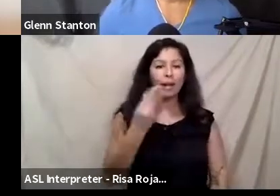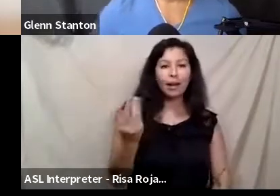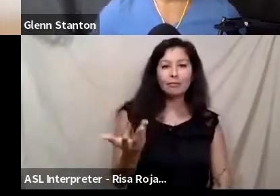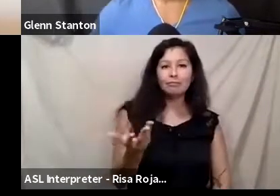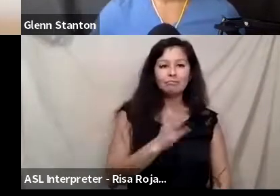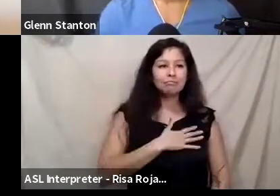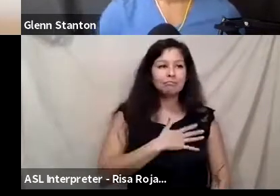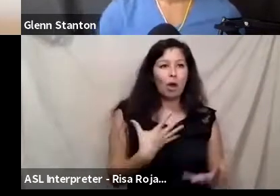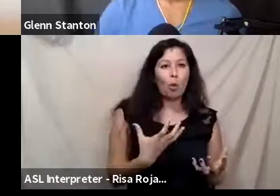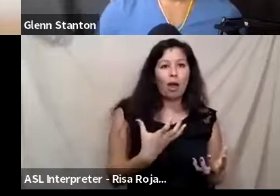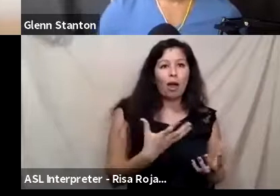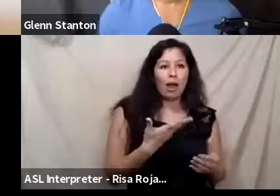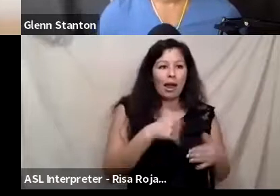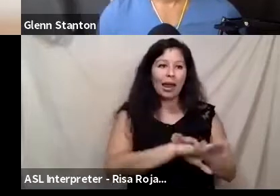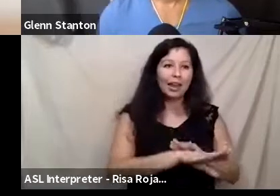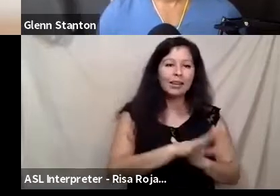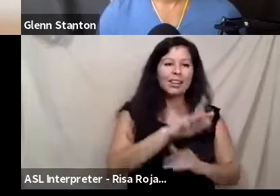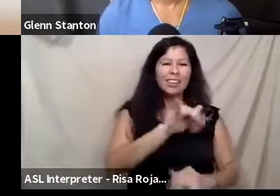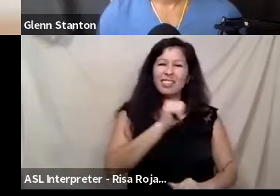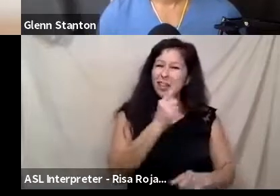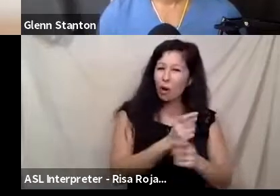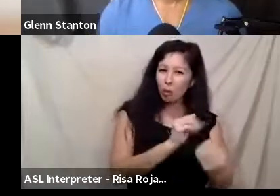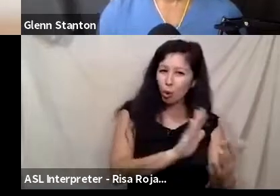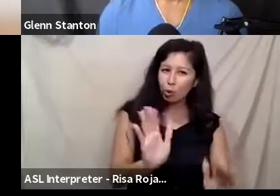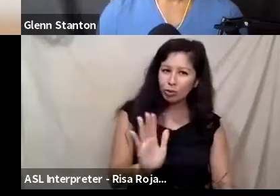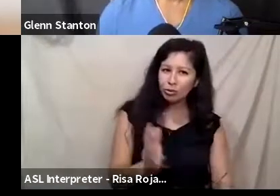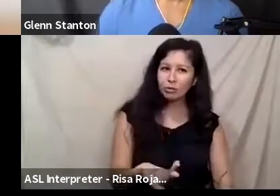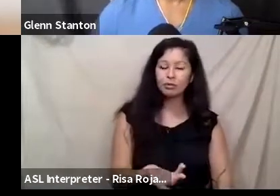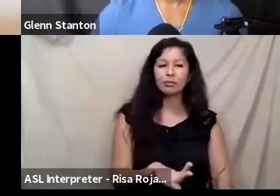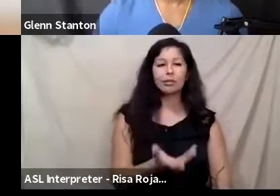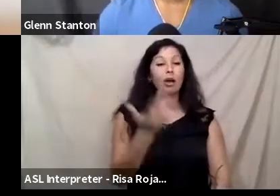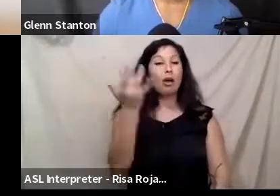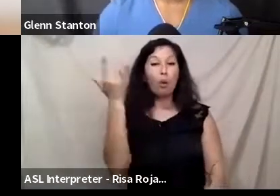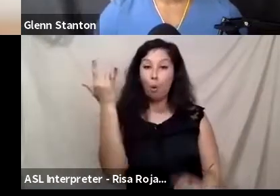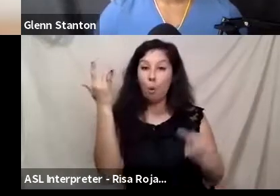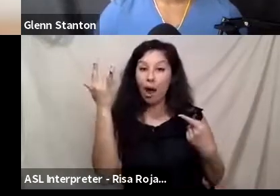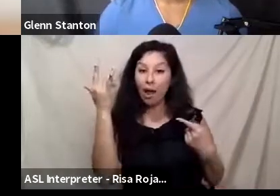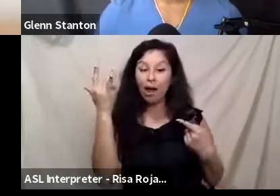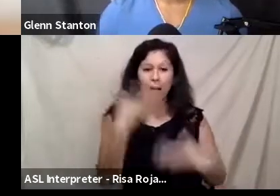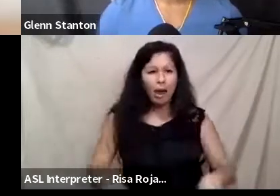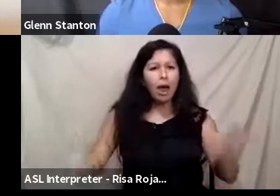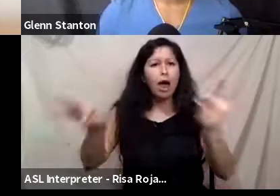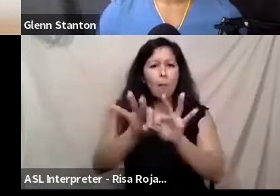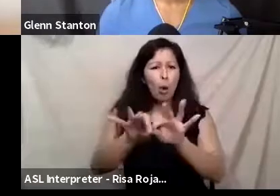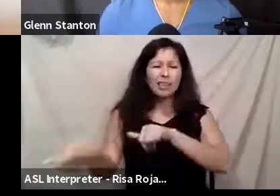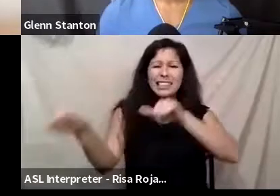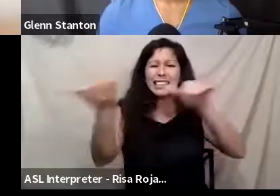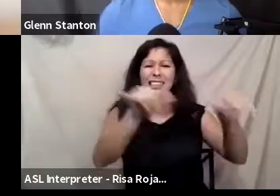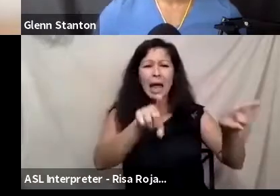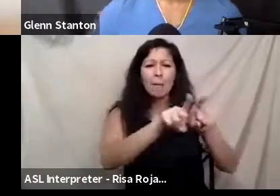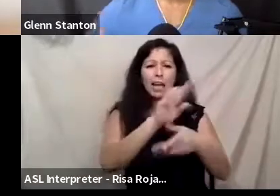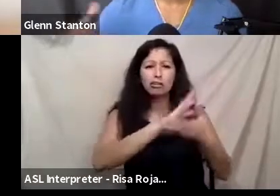it's your way in? Because that's not the right approach. The why is just as important as the story itself. And